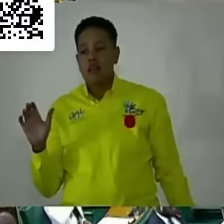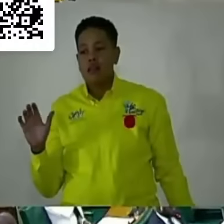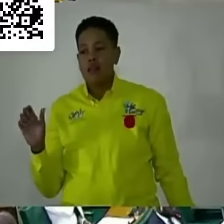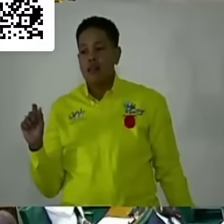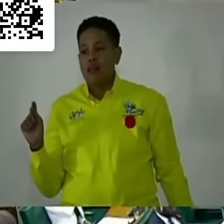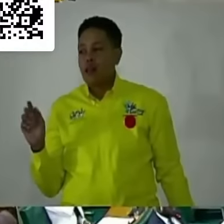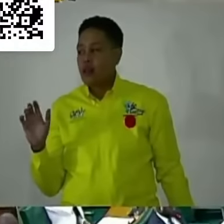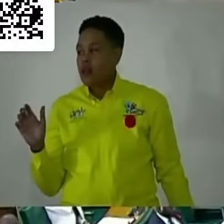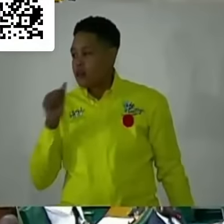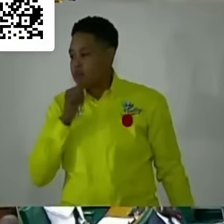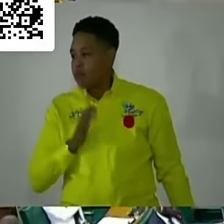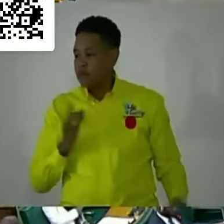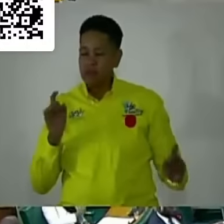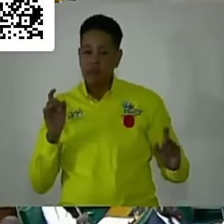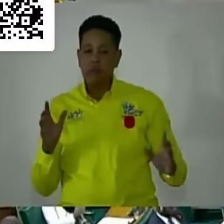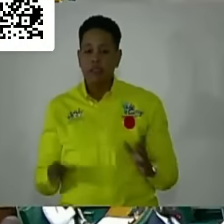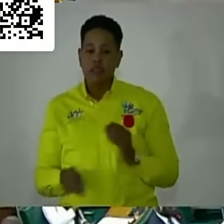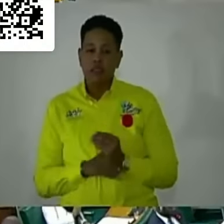Madam Speaker,